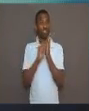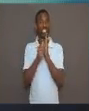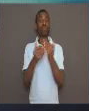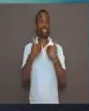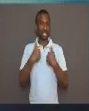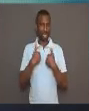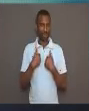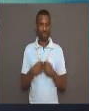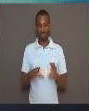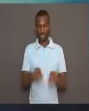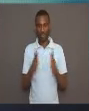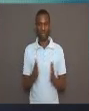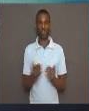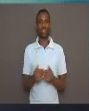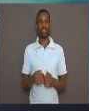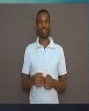more.